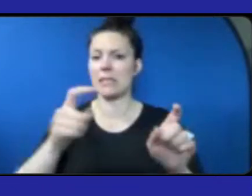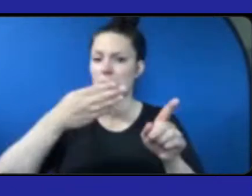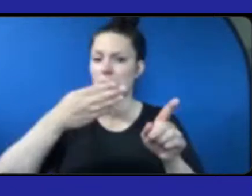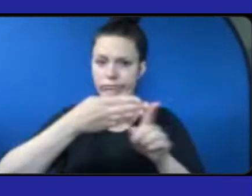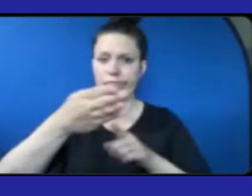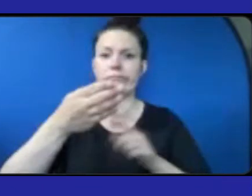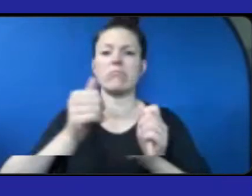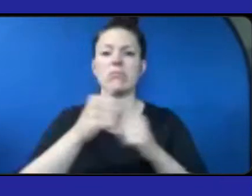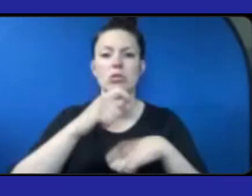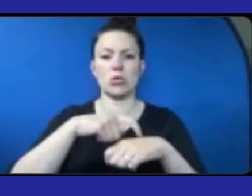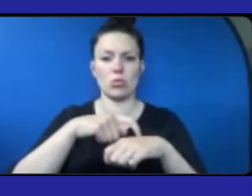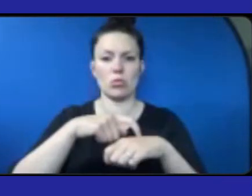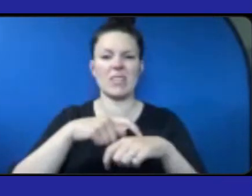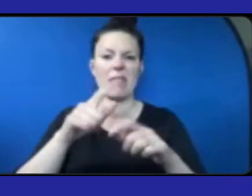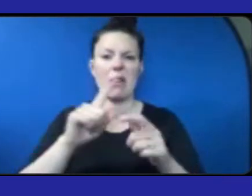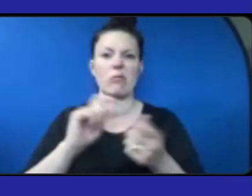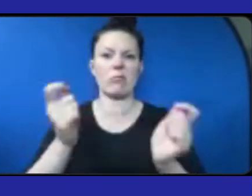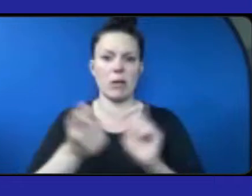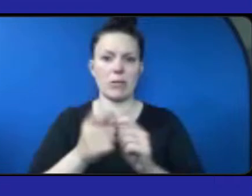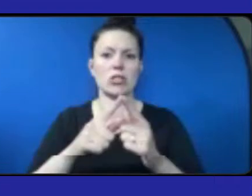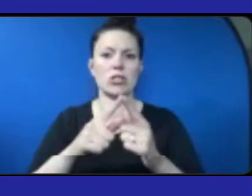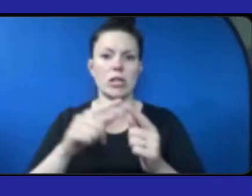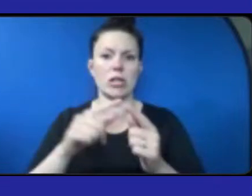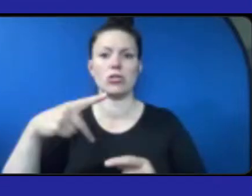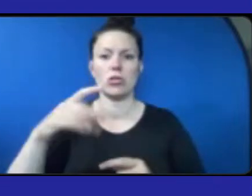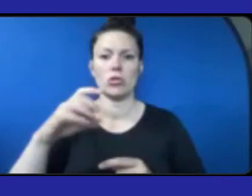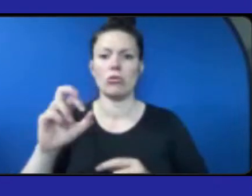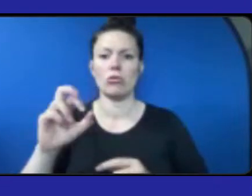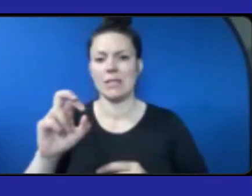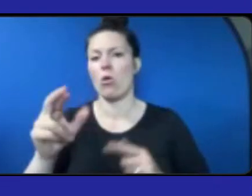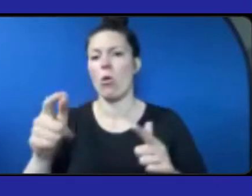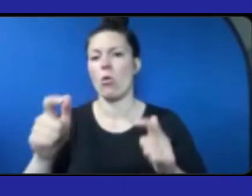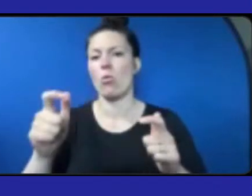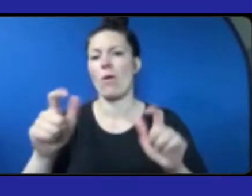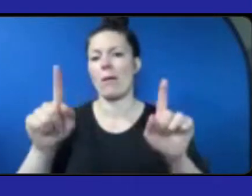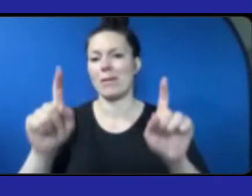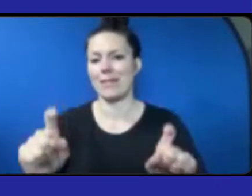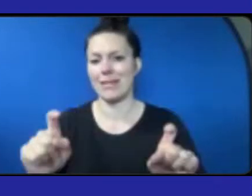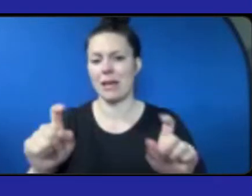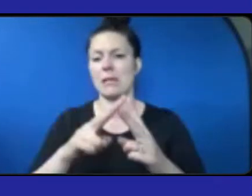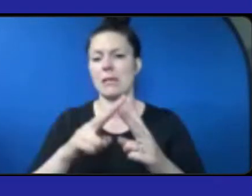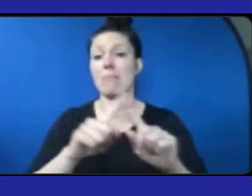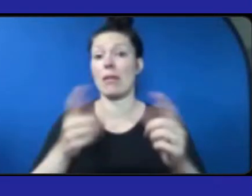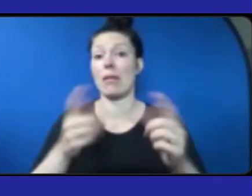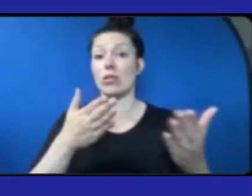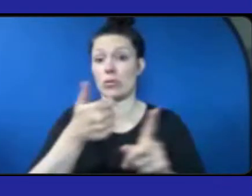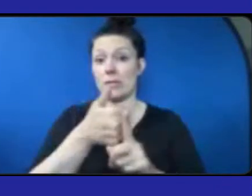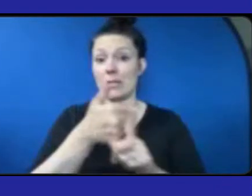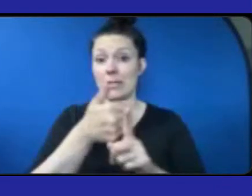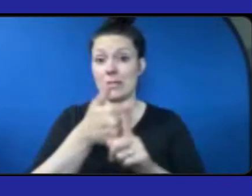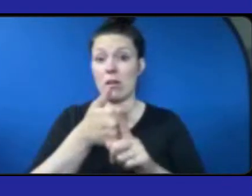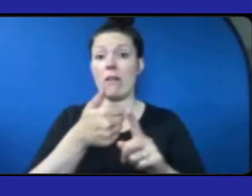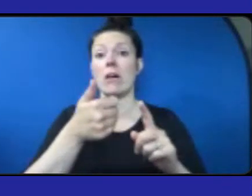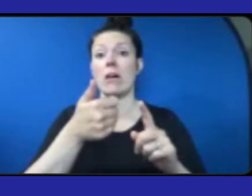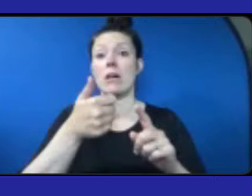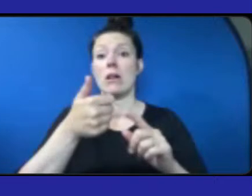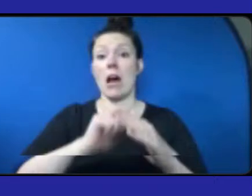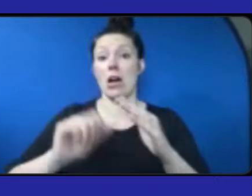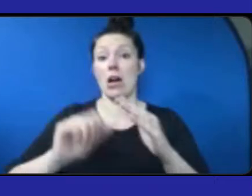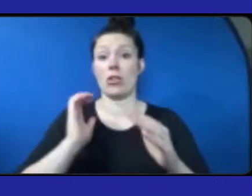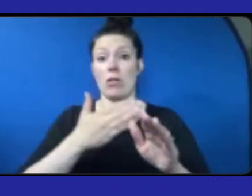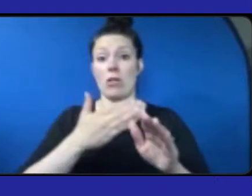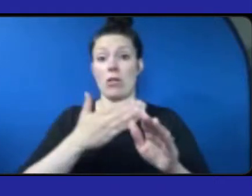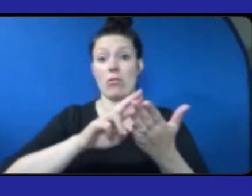take the form of rapid testing with some PCR. But the service to be delivered under the prior contract we discussed is